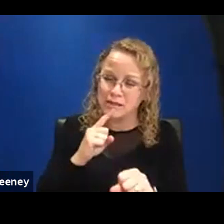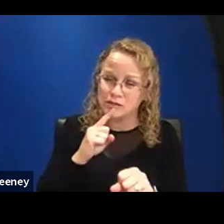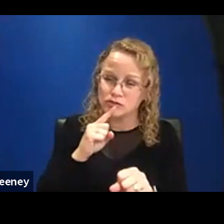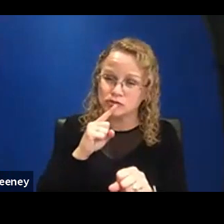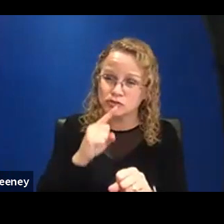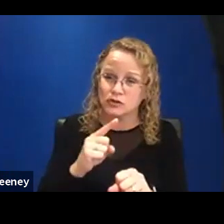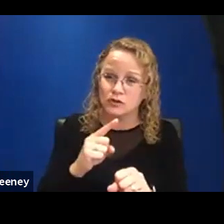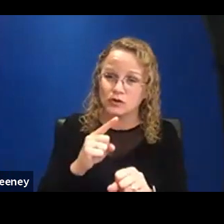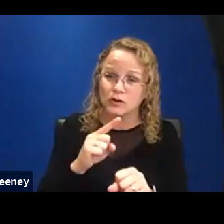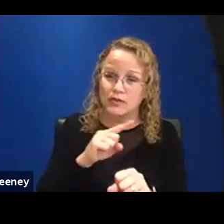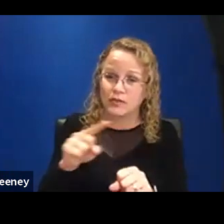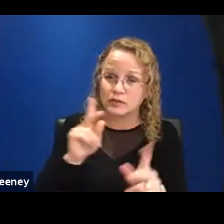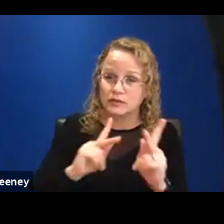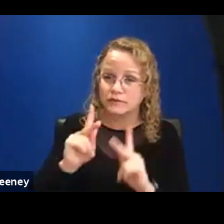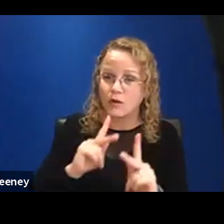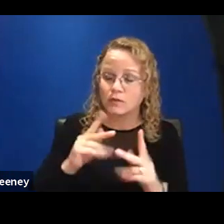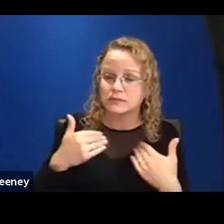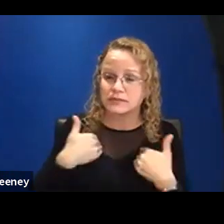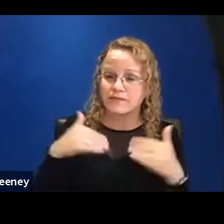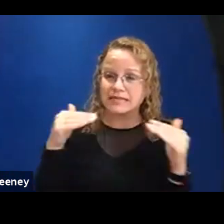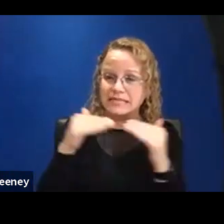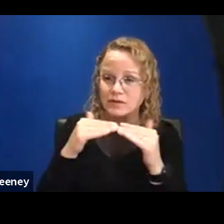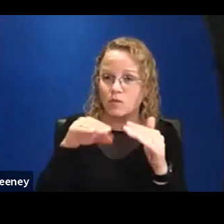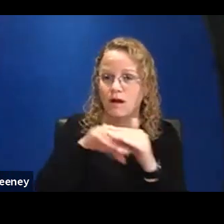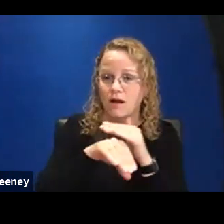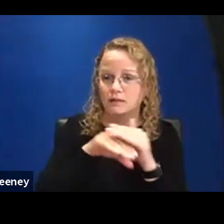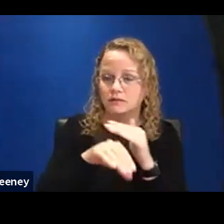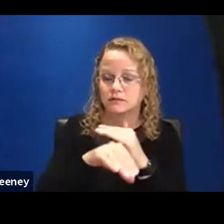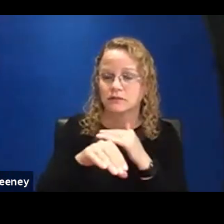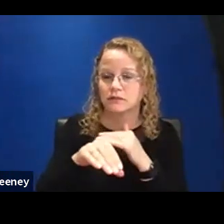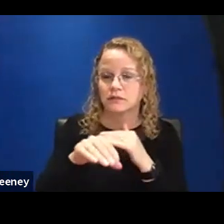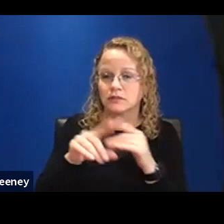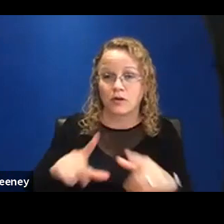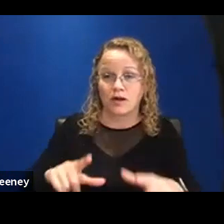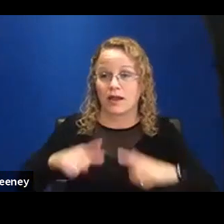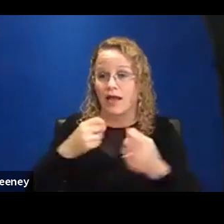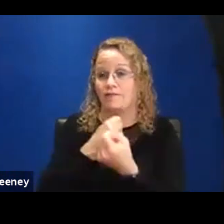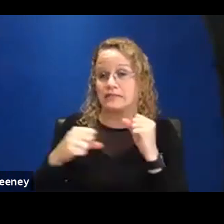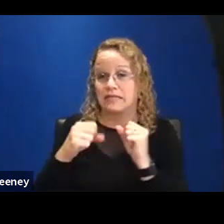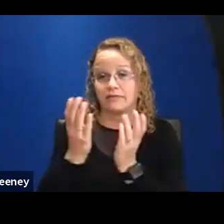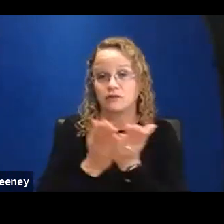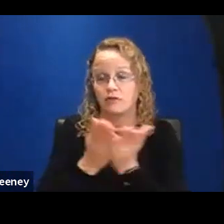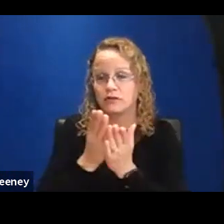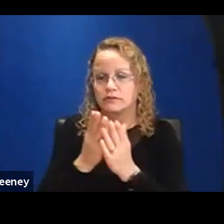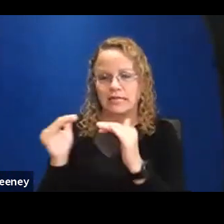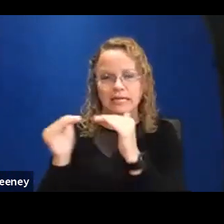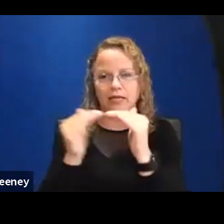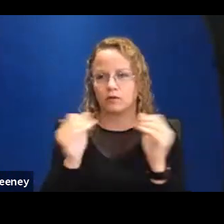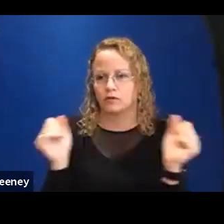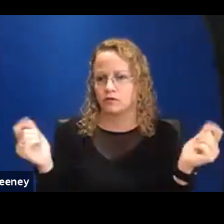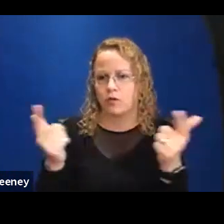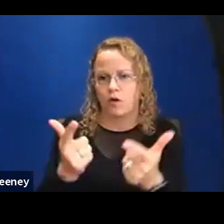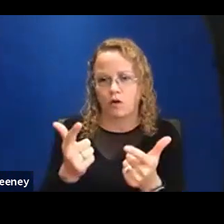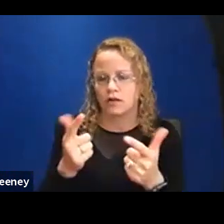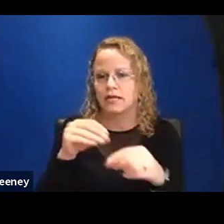those folks have equal access to life-saving services as anyone else in any other